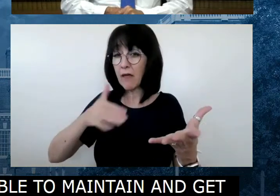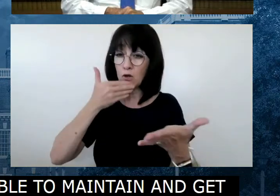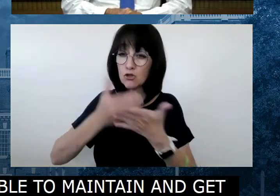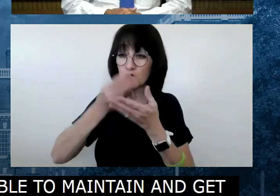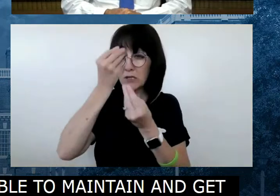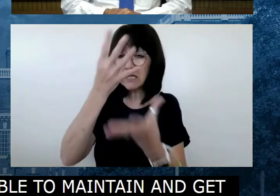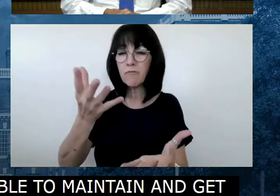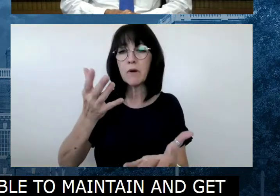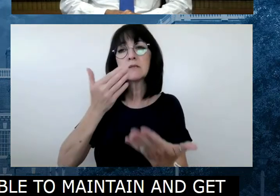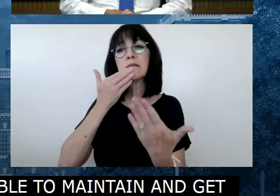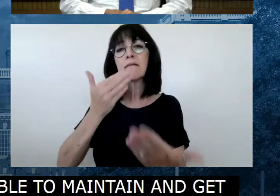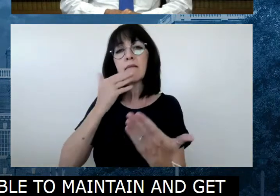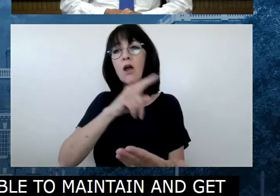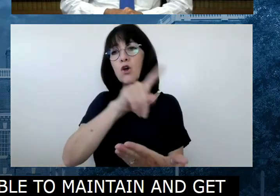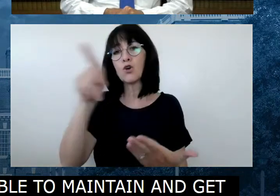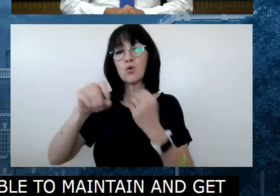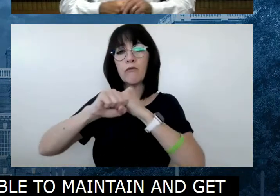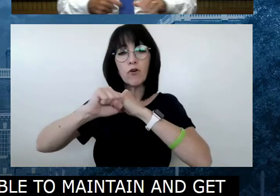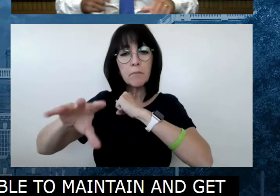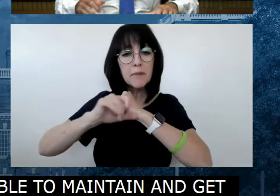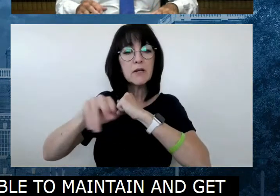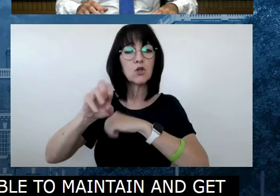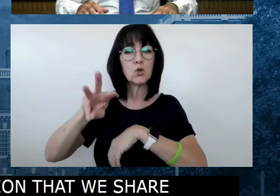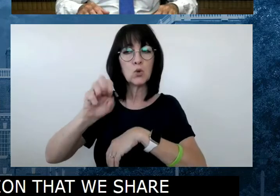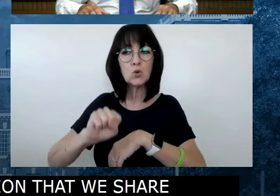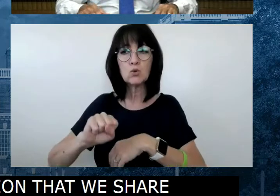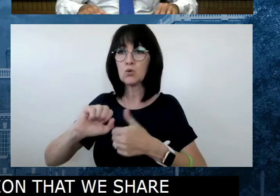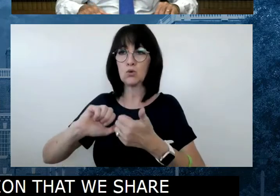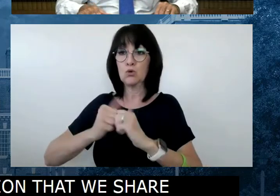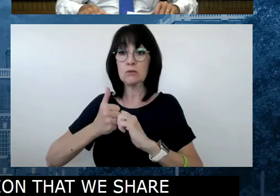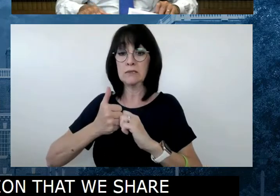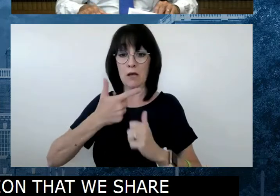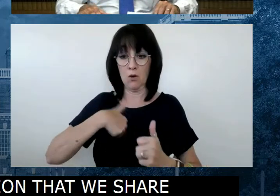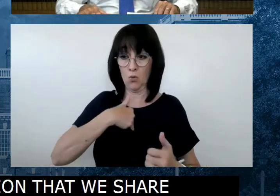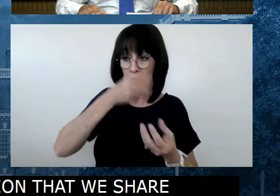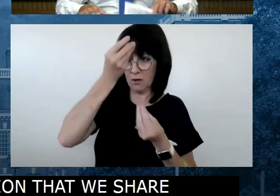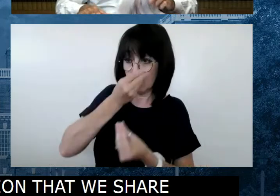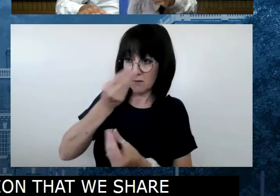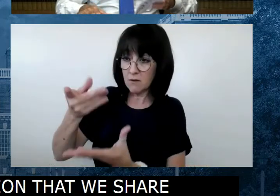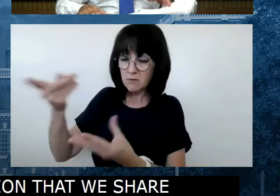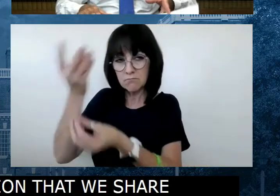thank you for your partnership, and we look forward again to your questions.